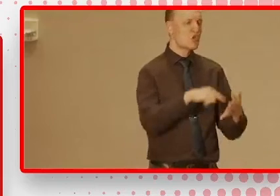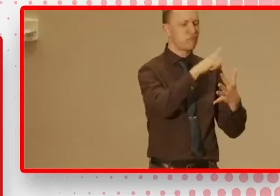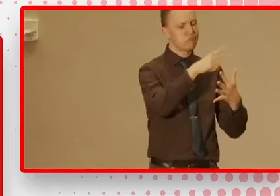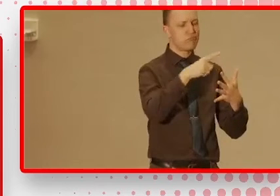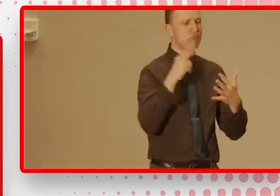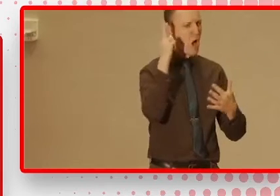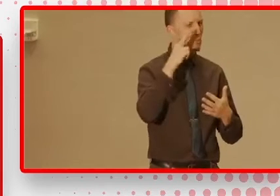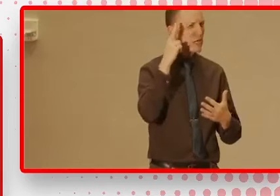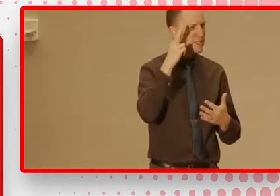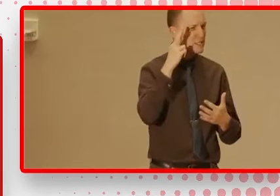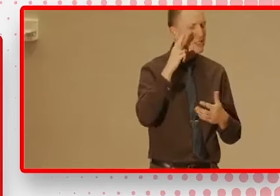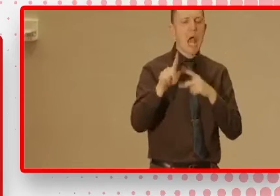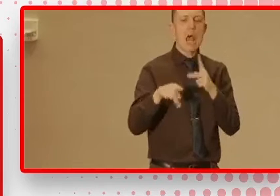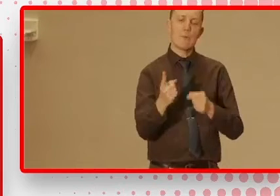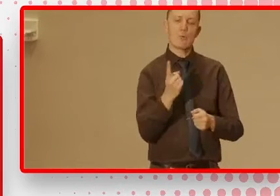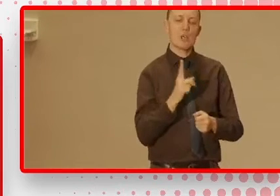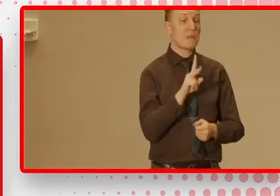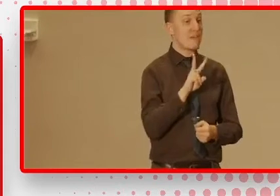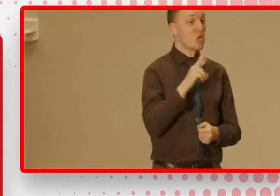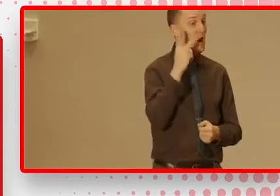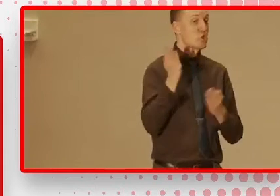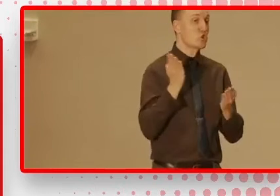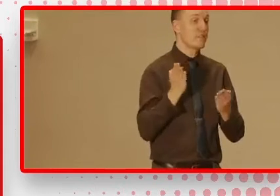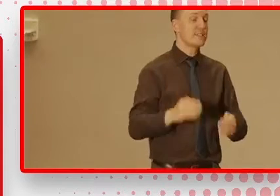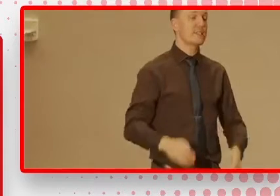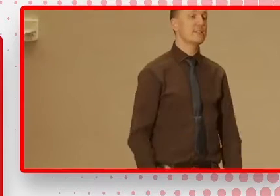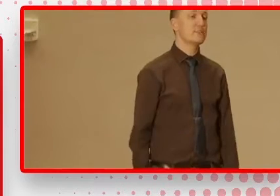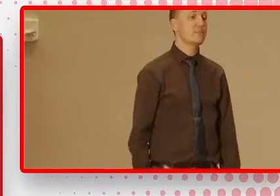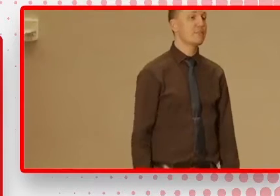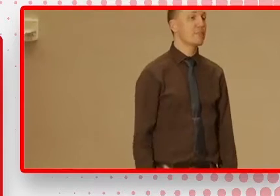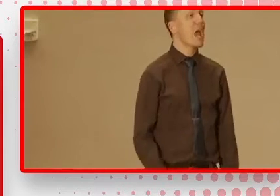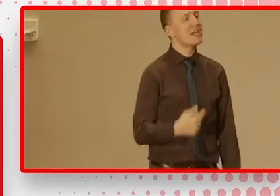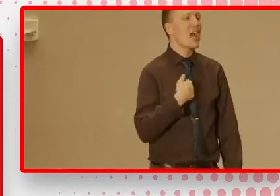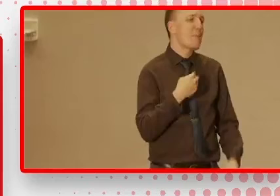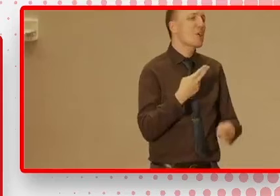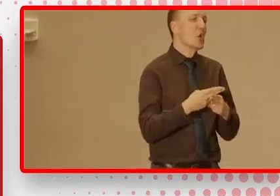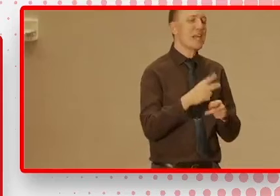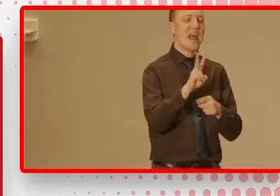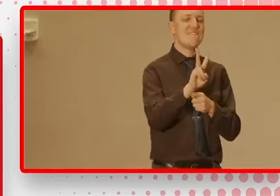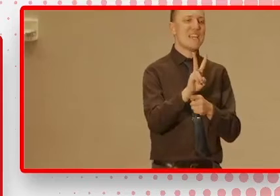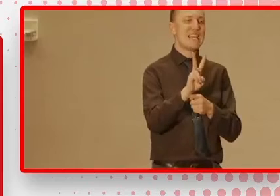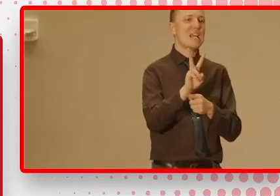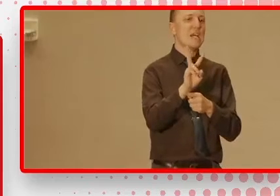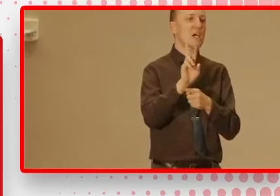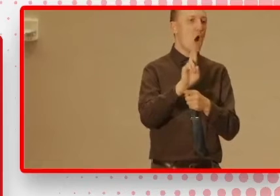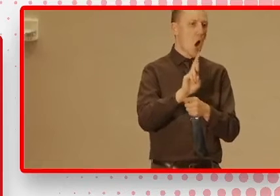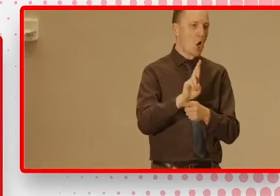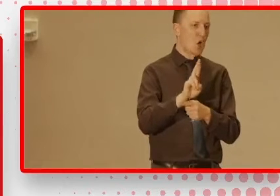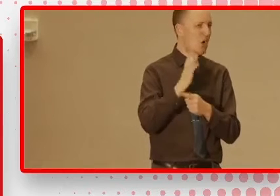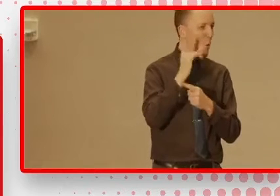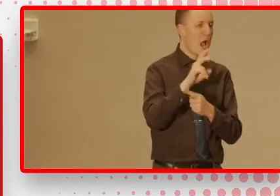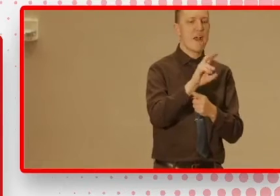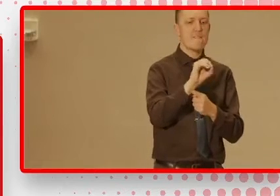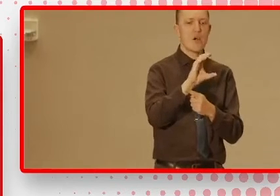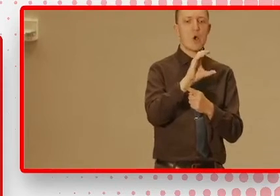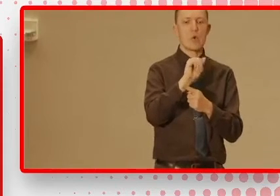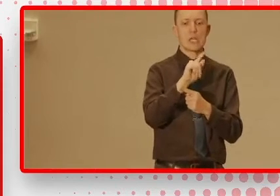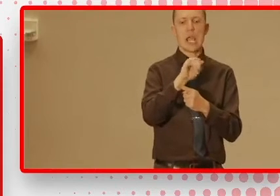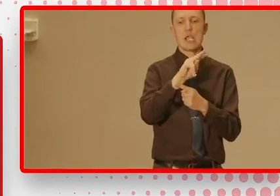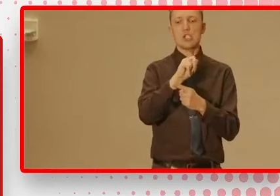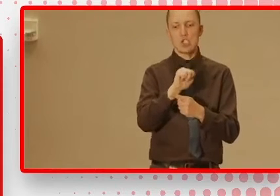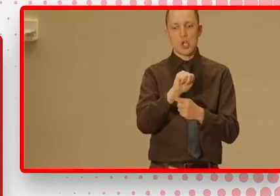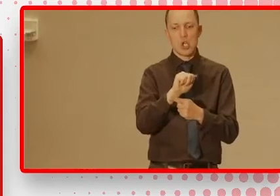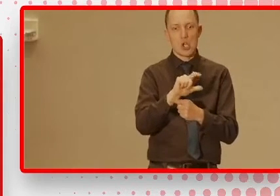reasons why people would come to VR for services. And I will call it VR because vocational rehabilitation is a